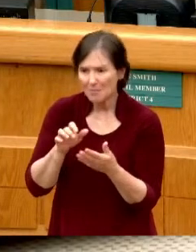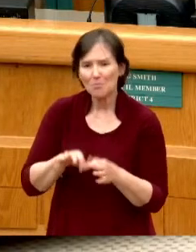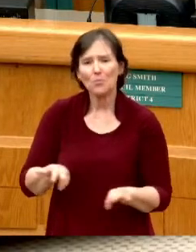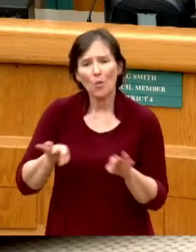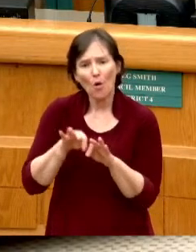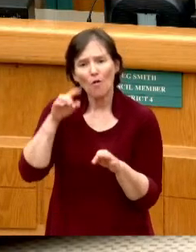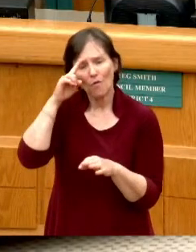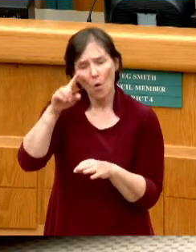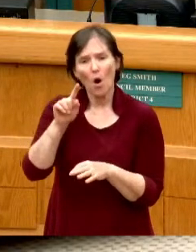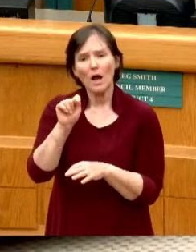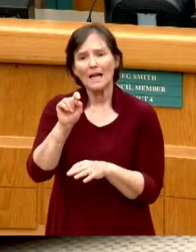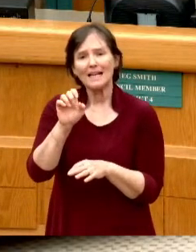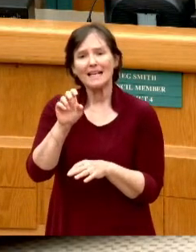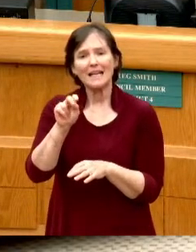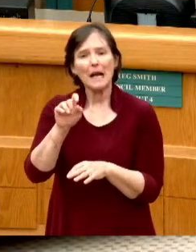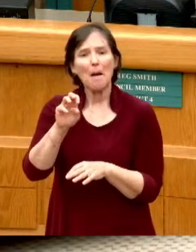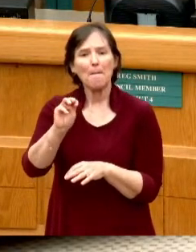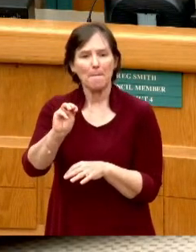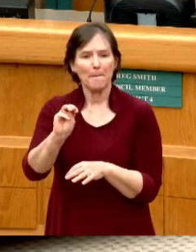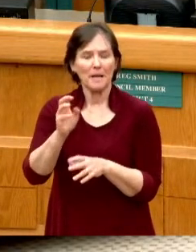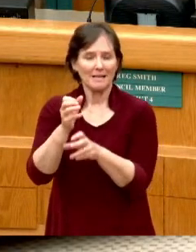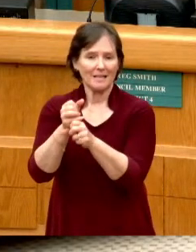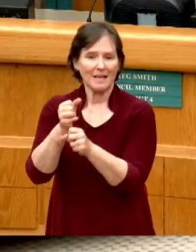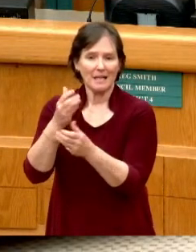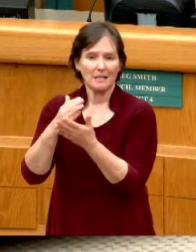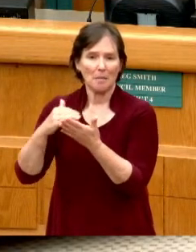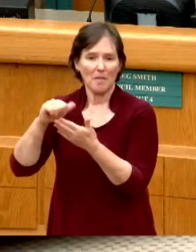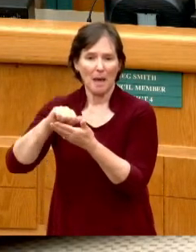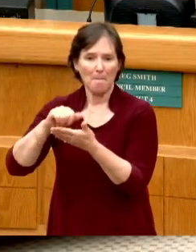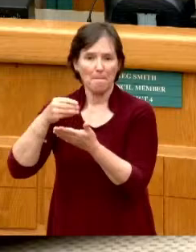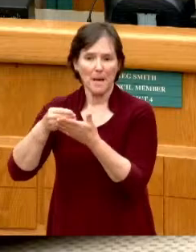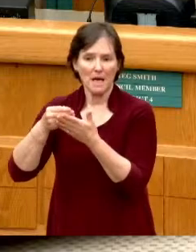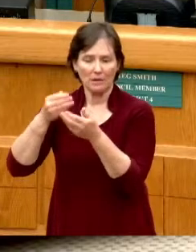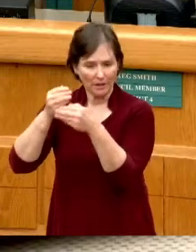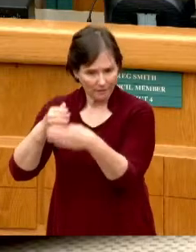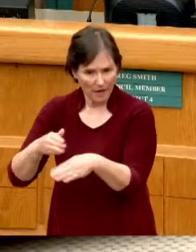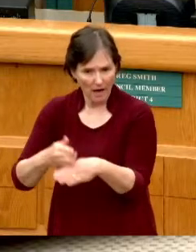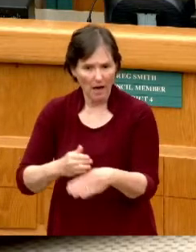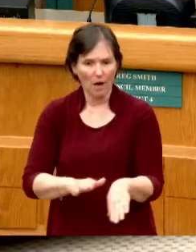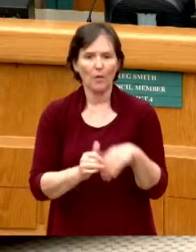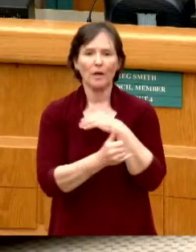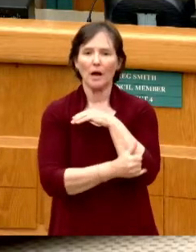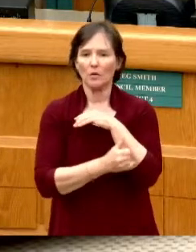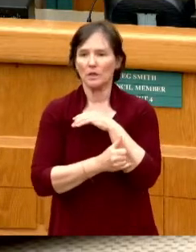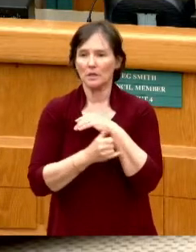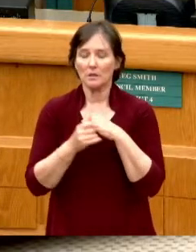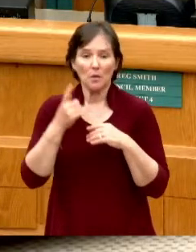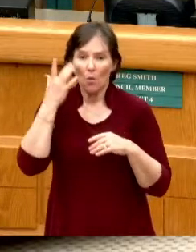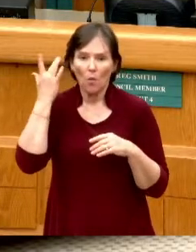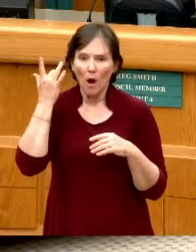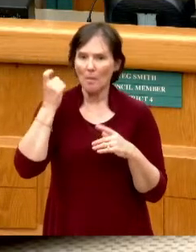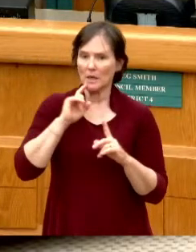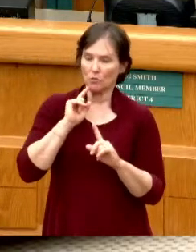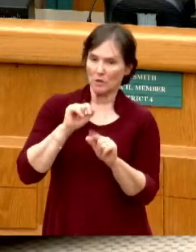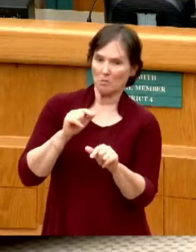pay those bills because they are justified, they have saved lives, and they were eligible, and they